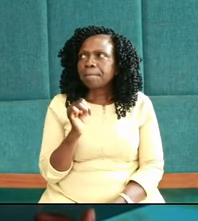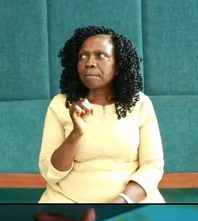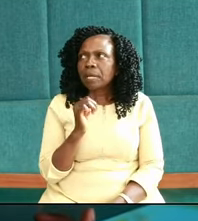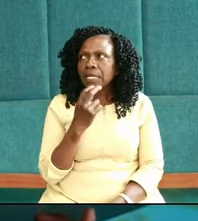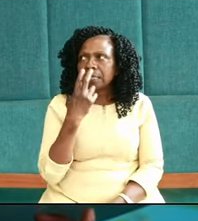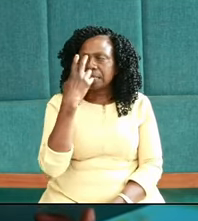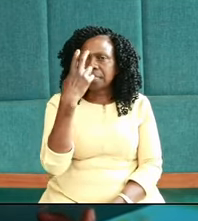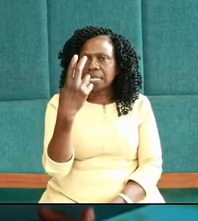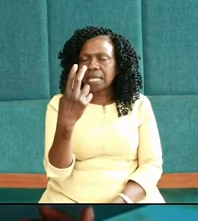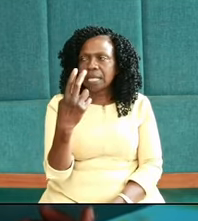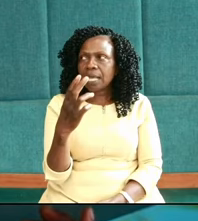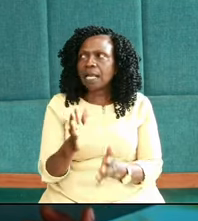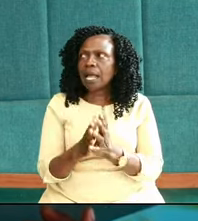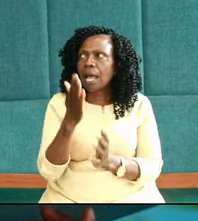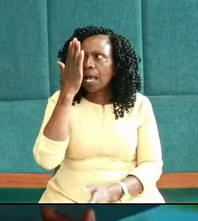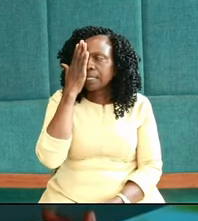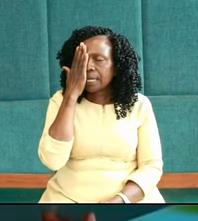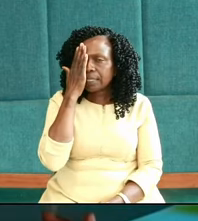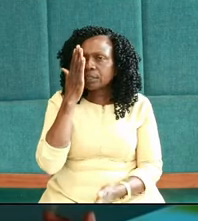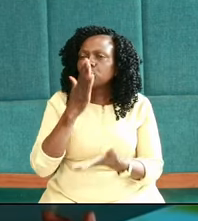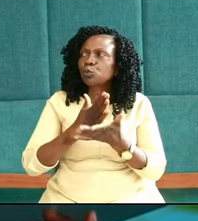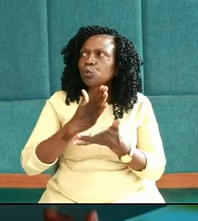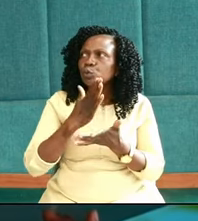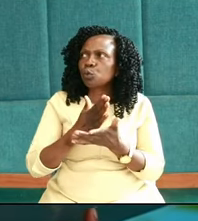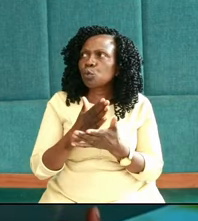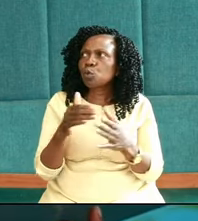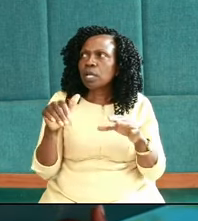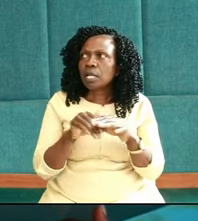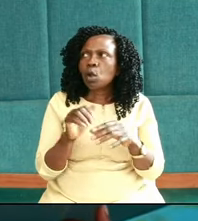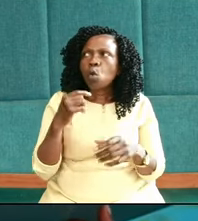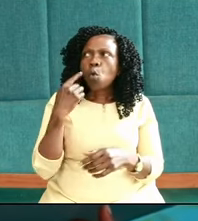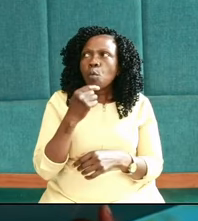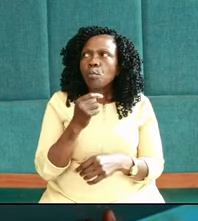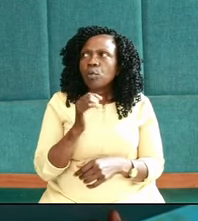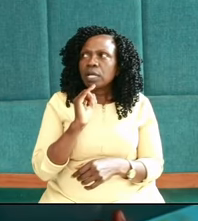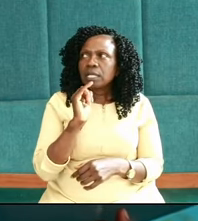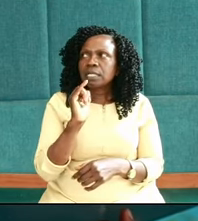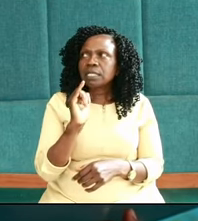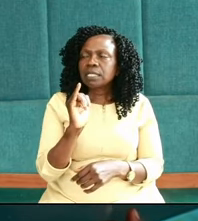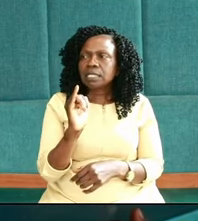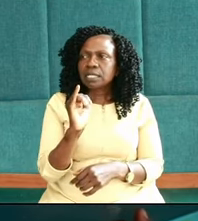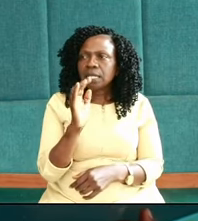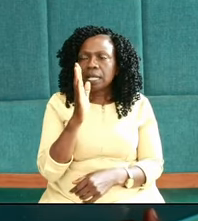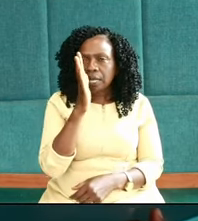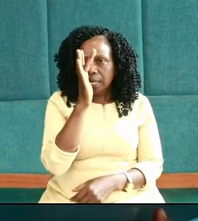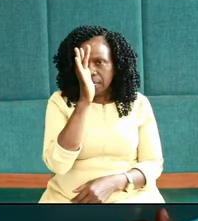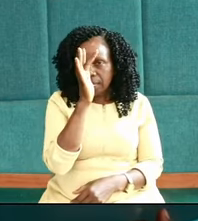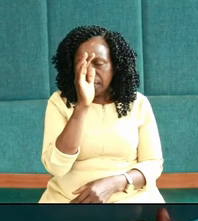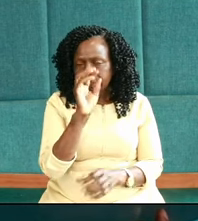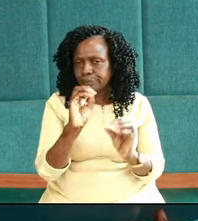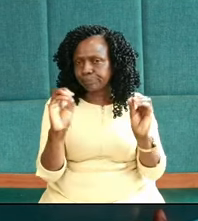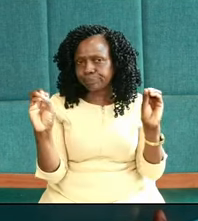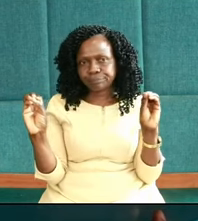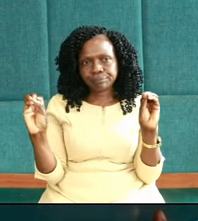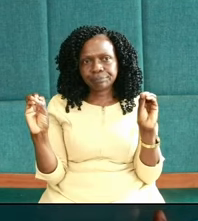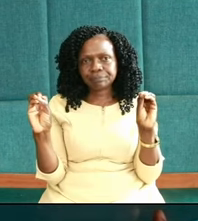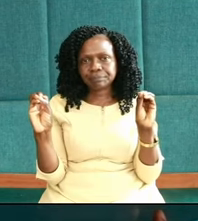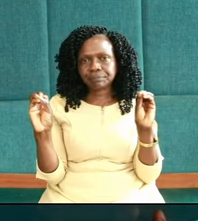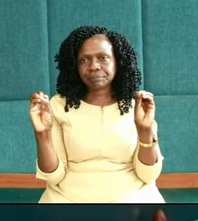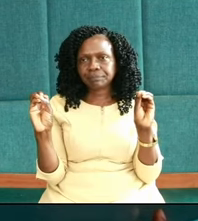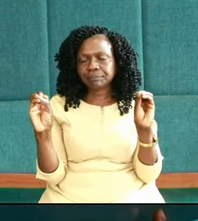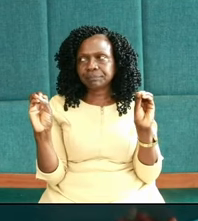"Behold, an Israelite indeed, in whom there is no deceit."